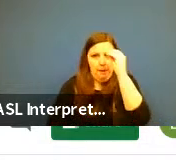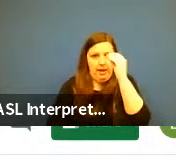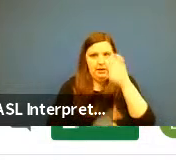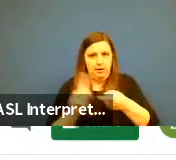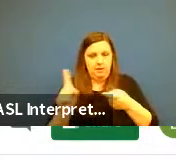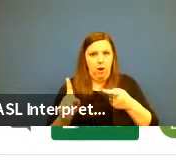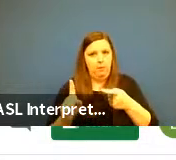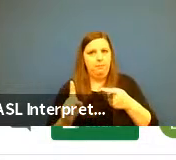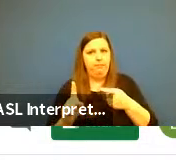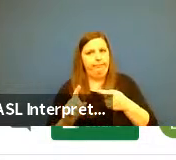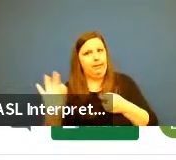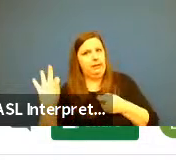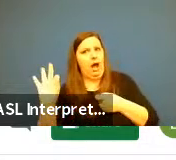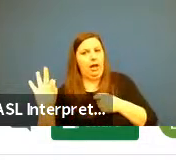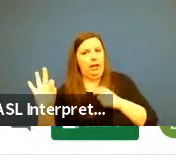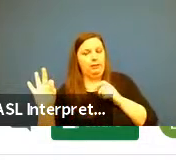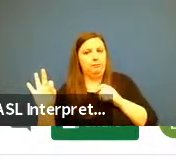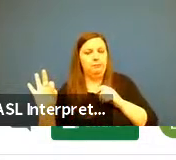Partially because,